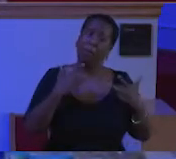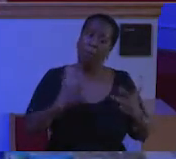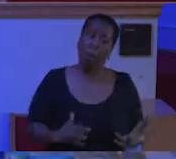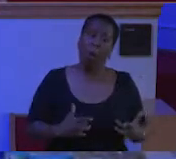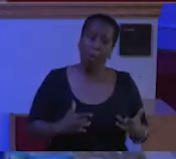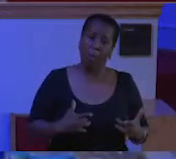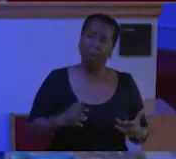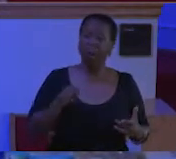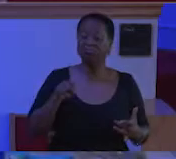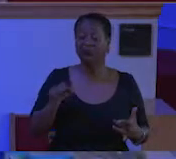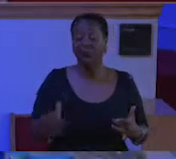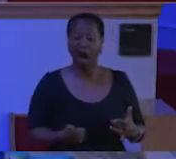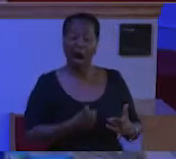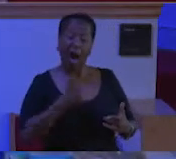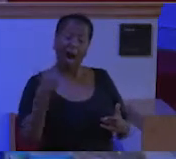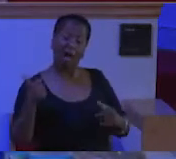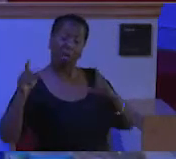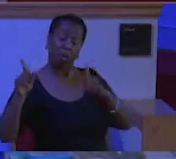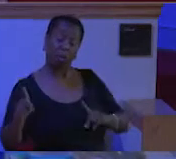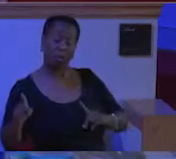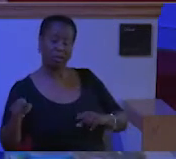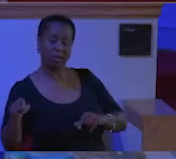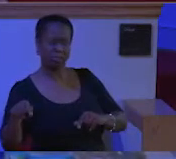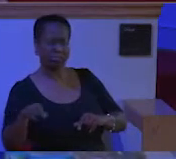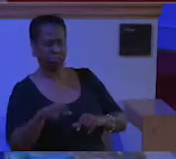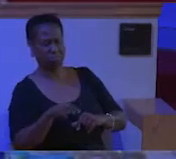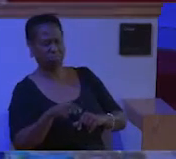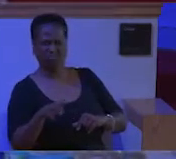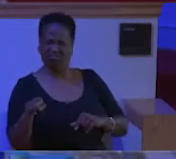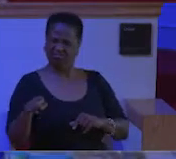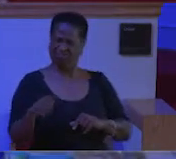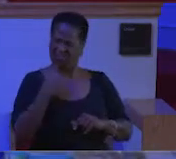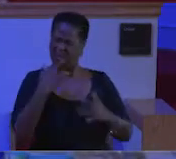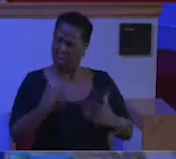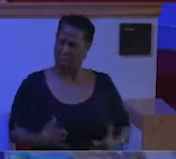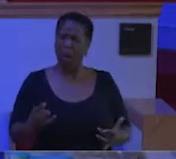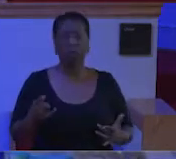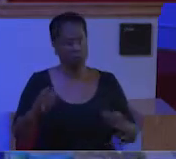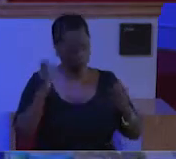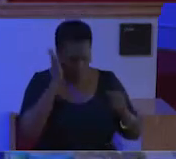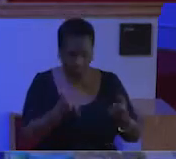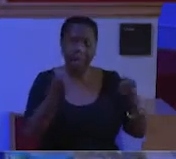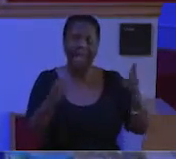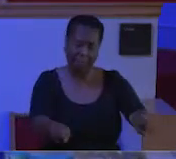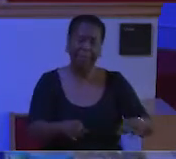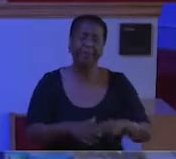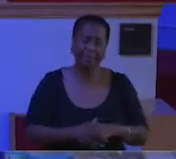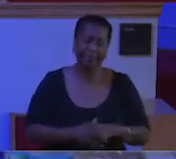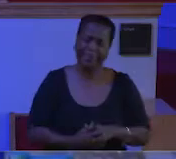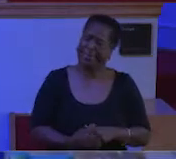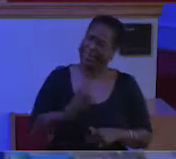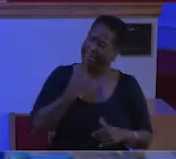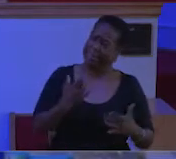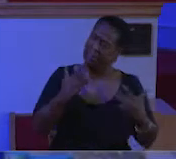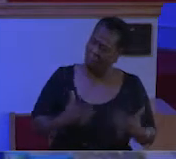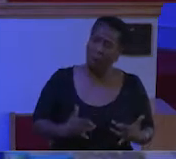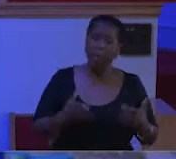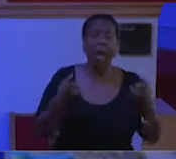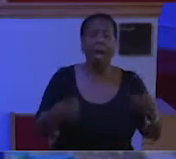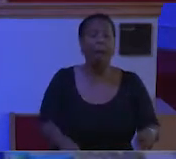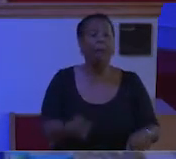by others will happen. And often those disappointments are because